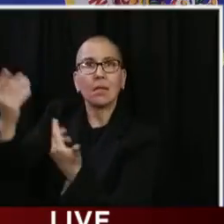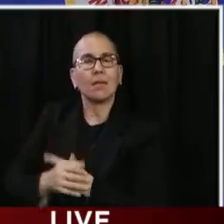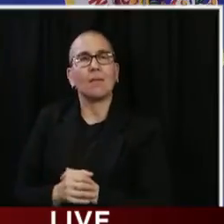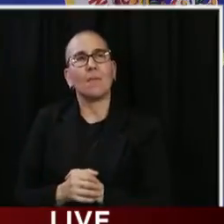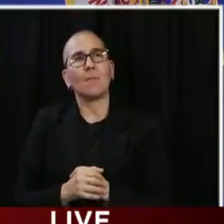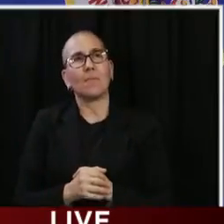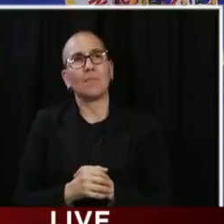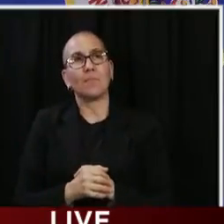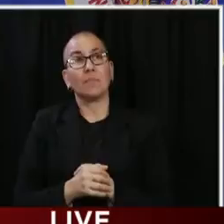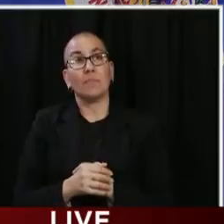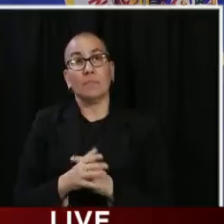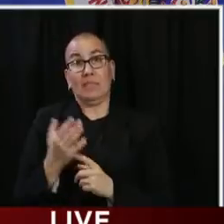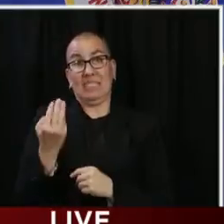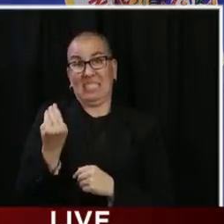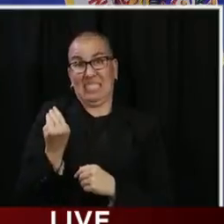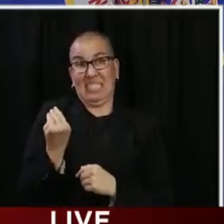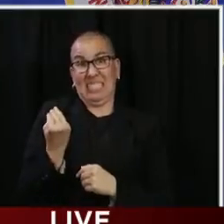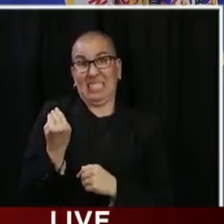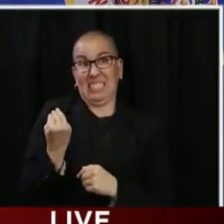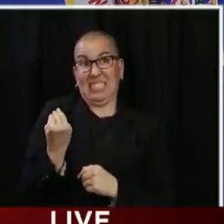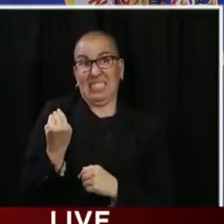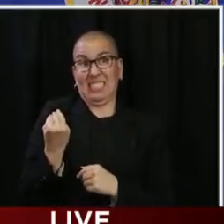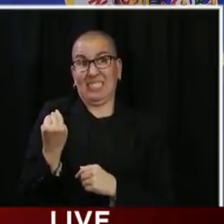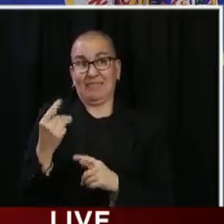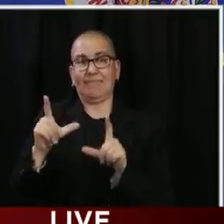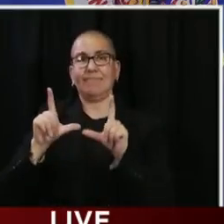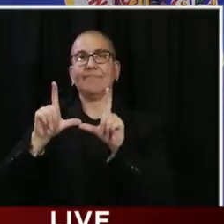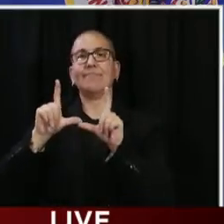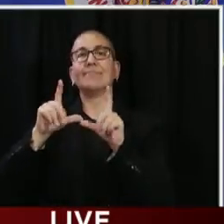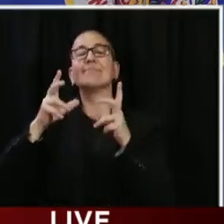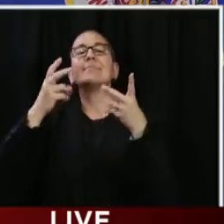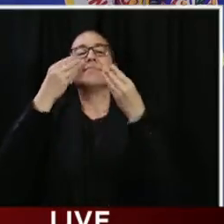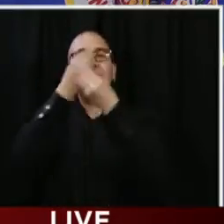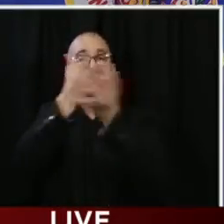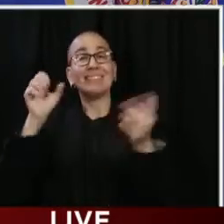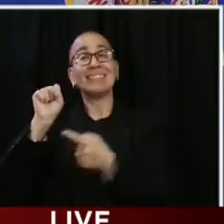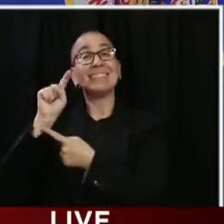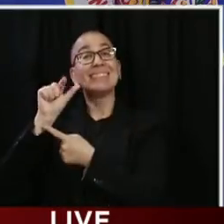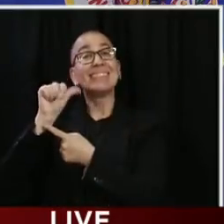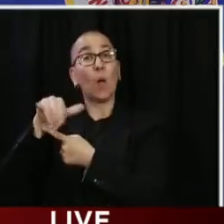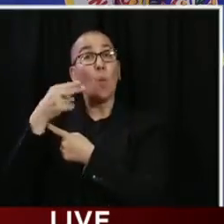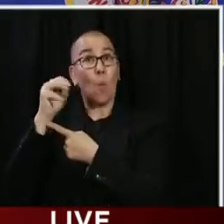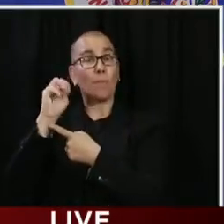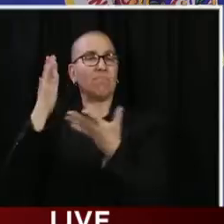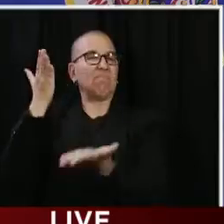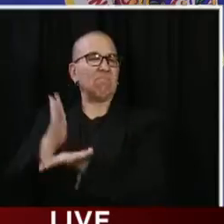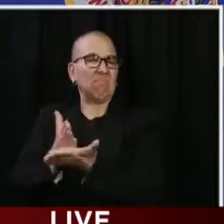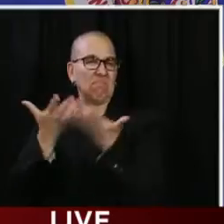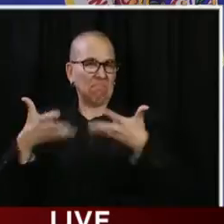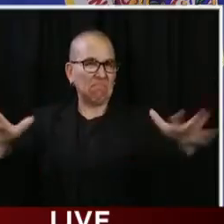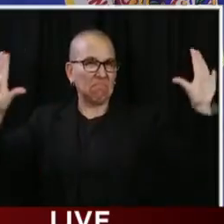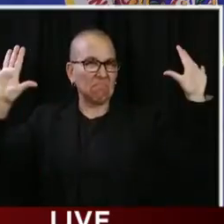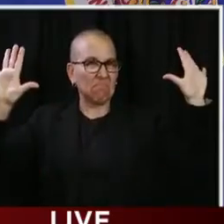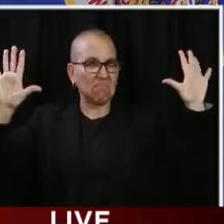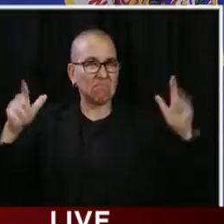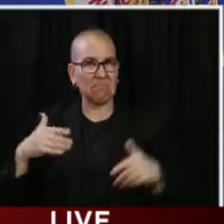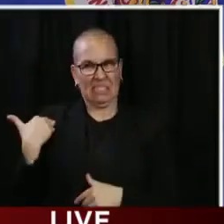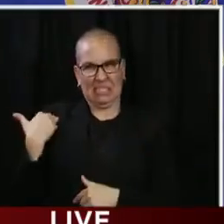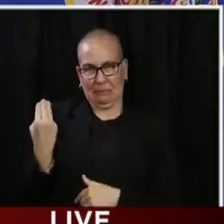And from the very beginning, on clear back in the middle of March when we talked about the state of emergency, to the end of March when we did our first stay-at-home